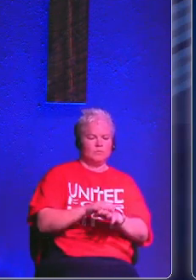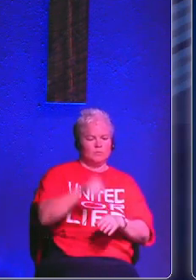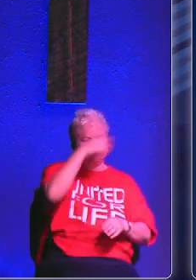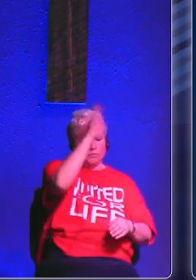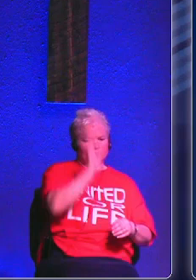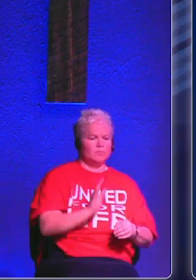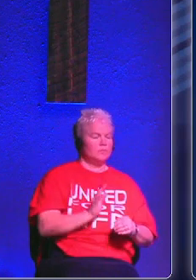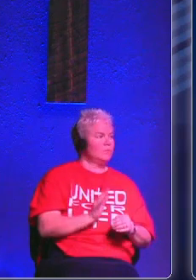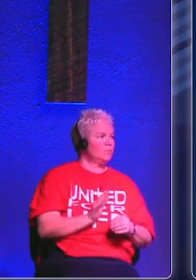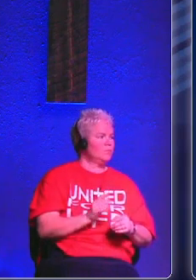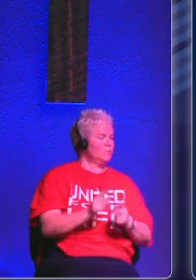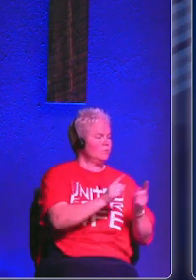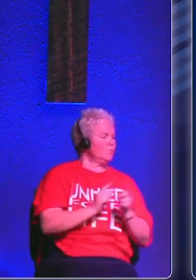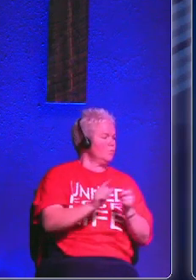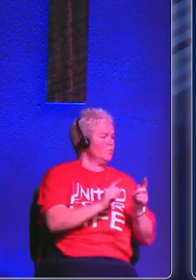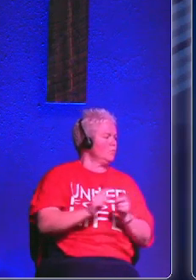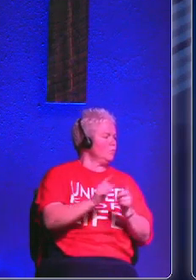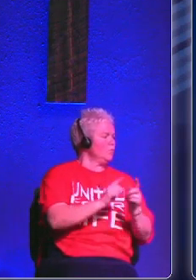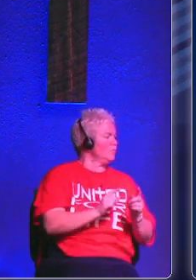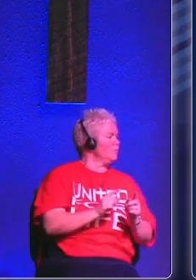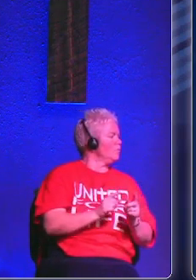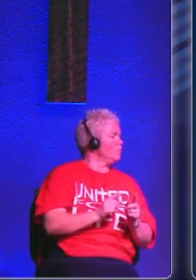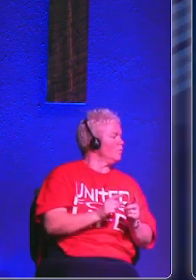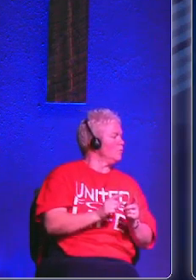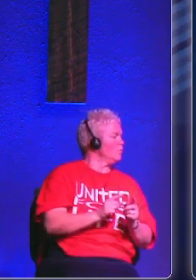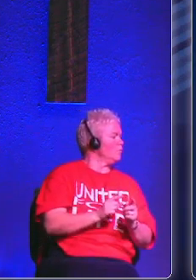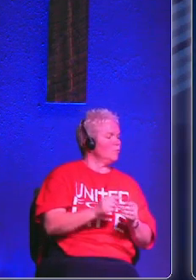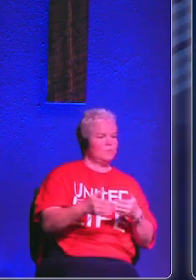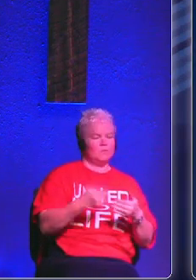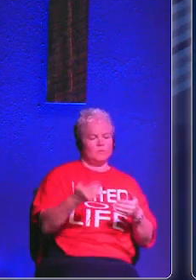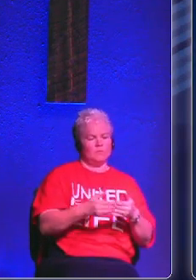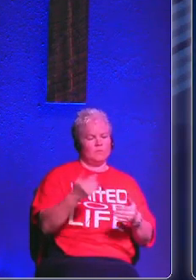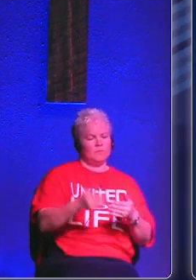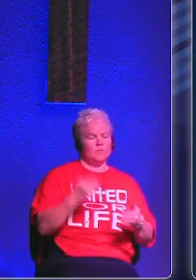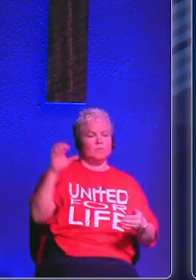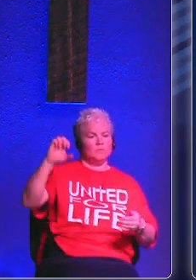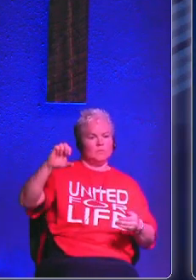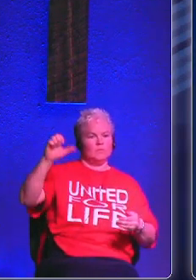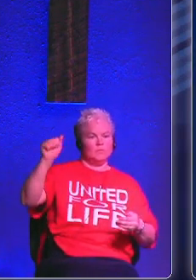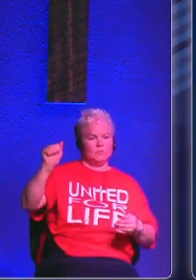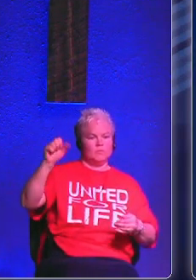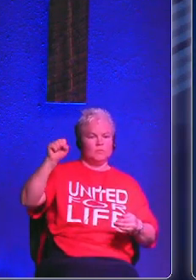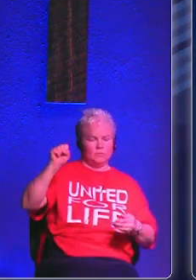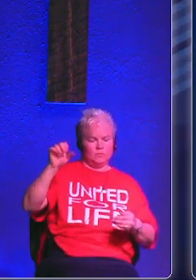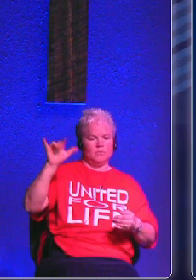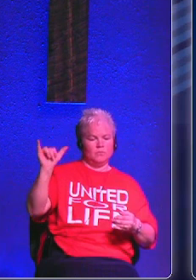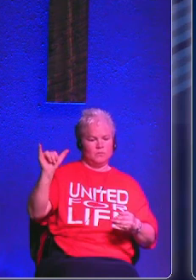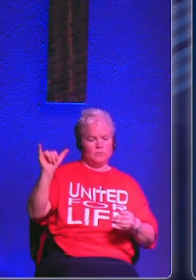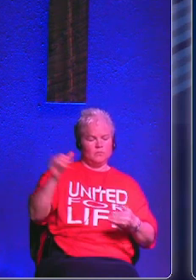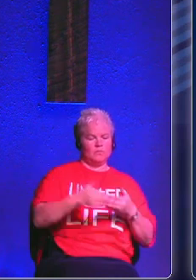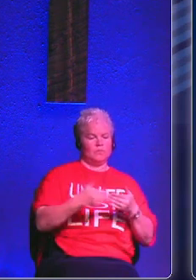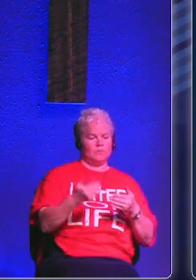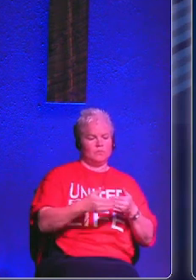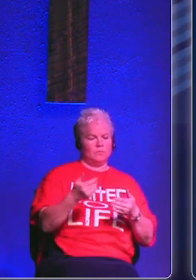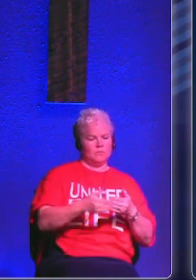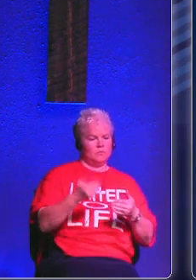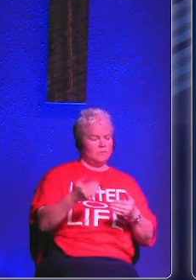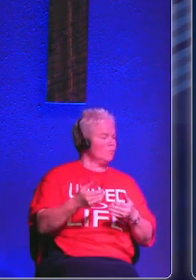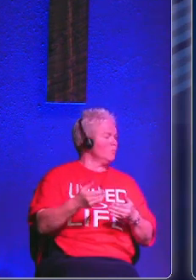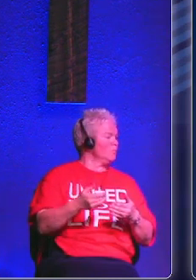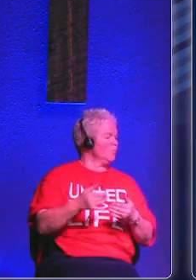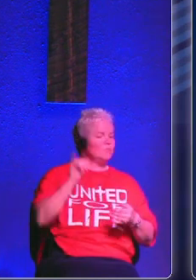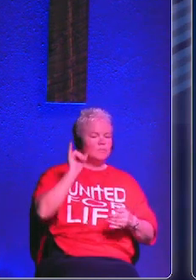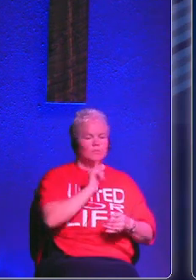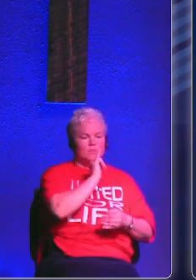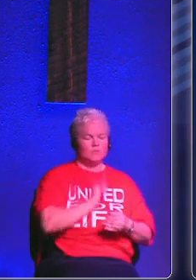what God asked us to do. And the key word for today is easy. Easy. See, the